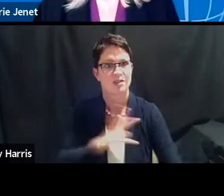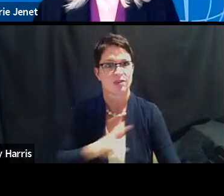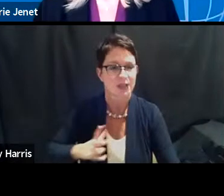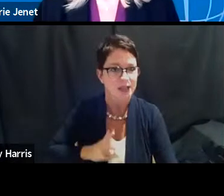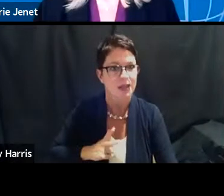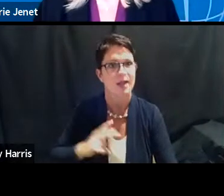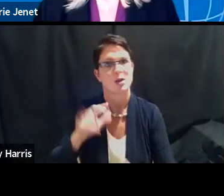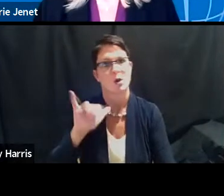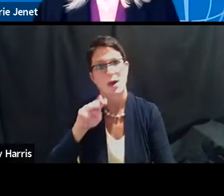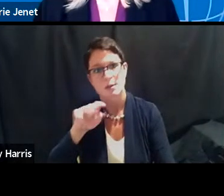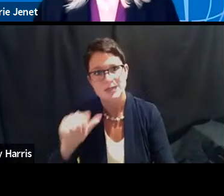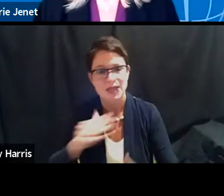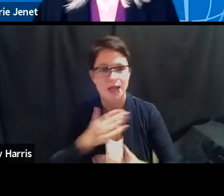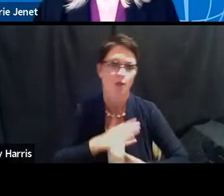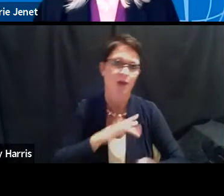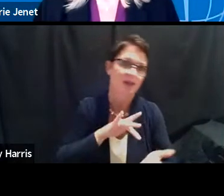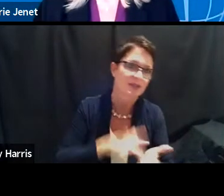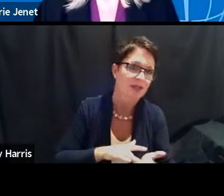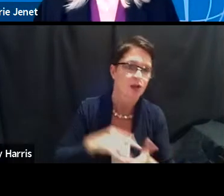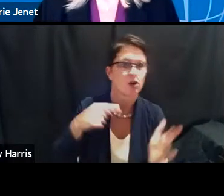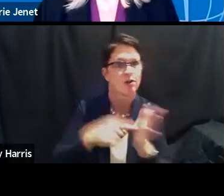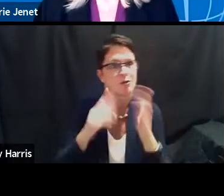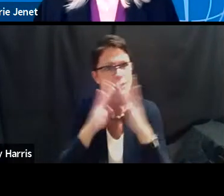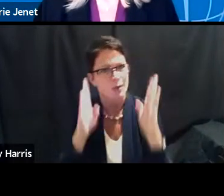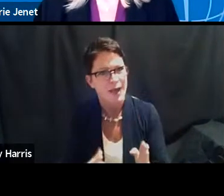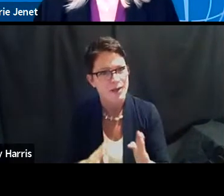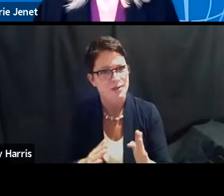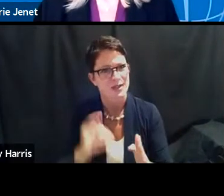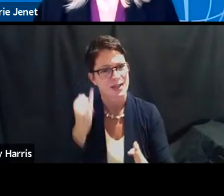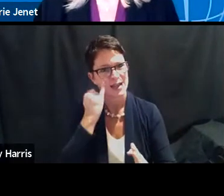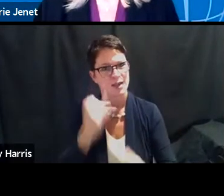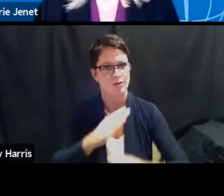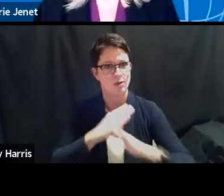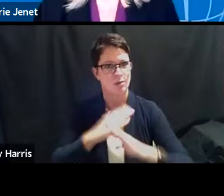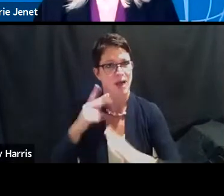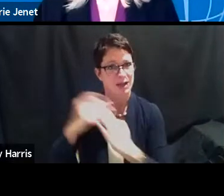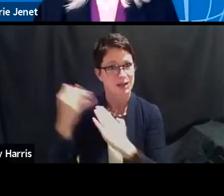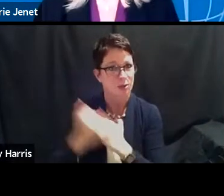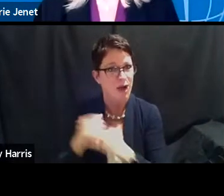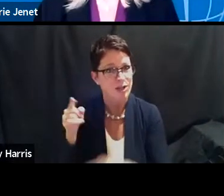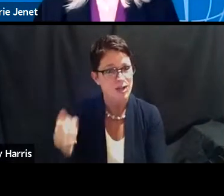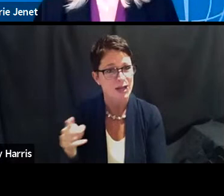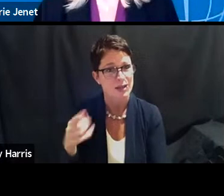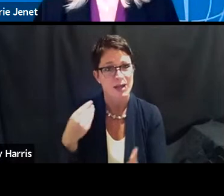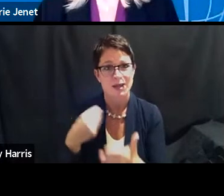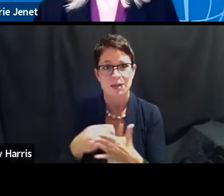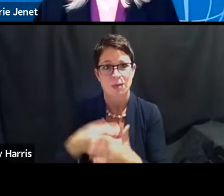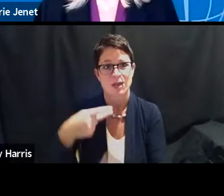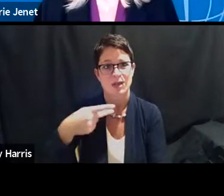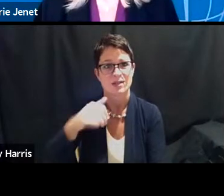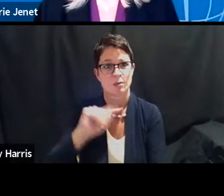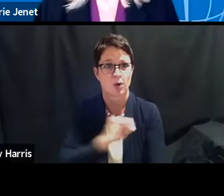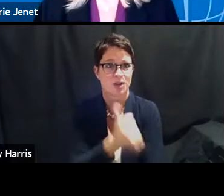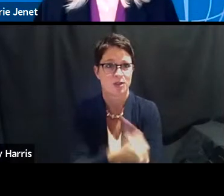centers and YMCAs and affordable housing. If you block this project, the money, it's Port Authority money, it's just going to go maybe to New Jersey.